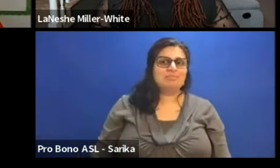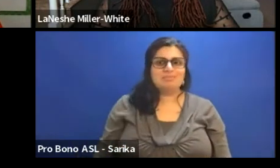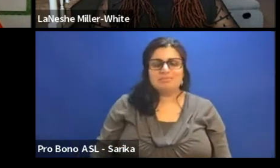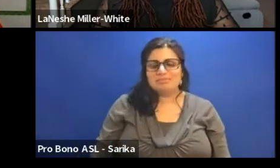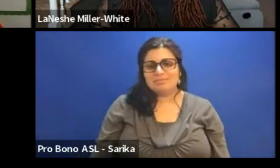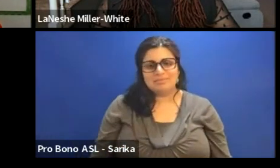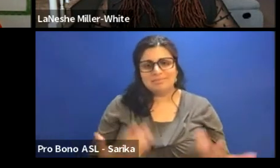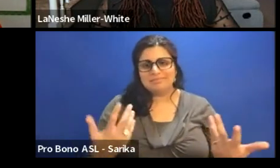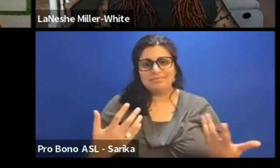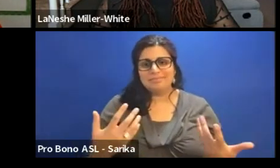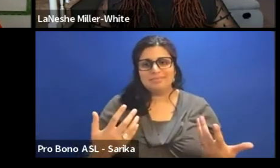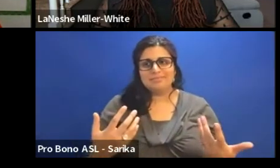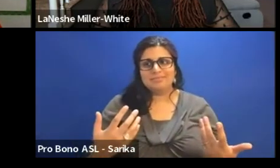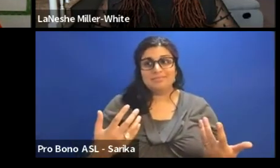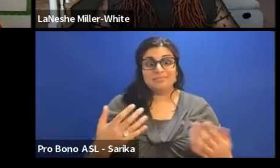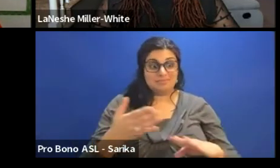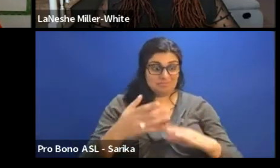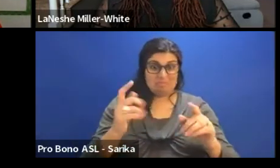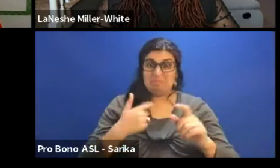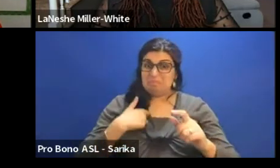into making things better,